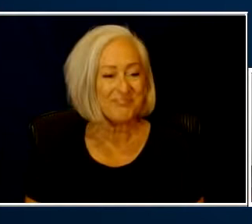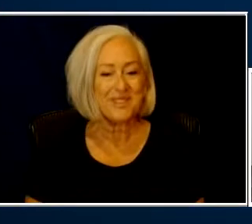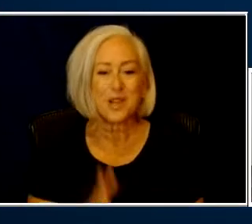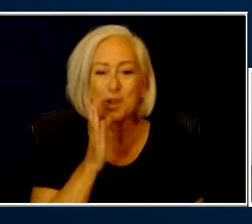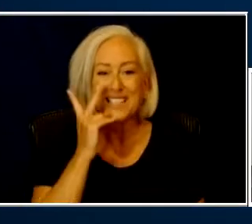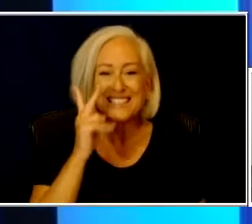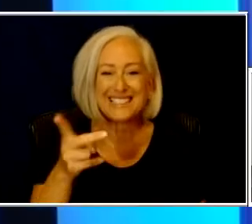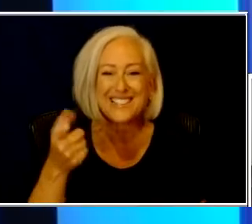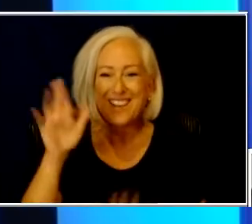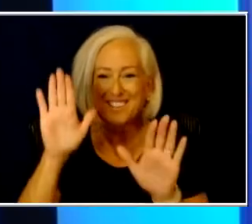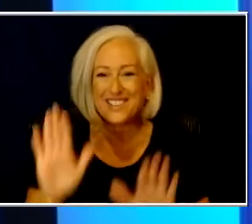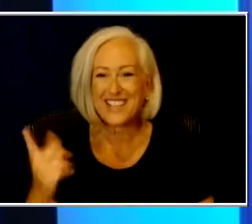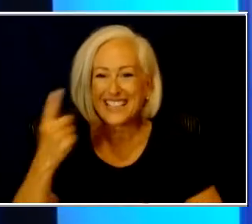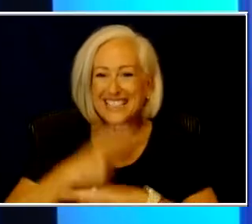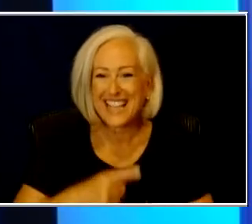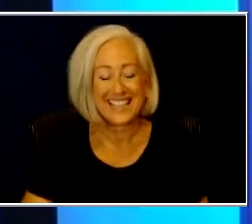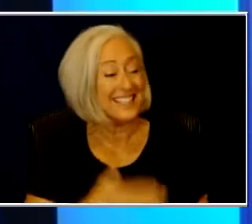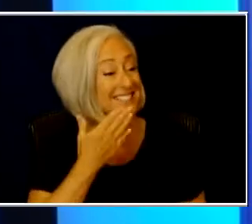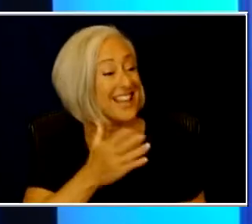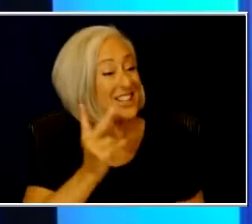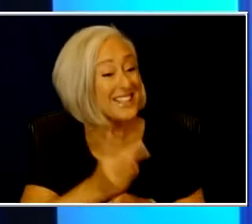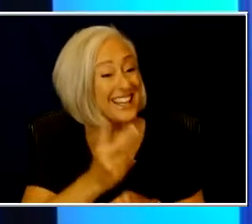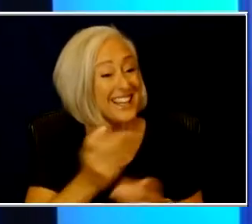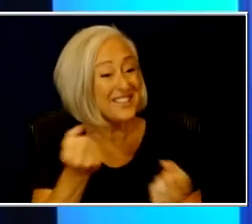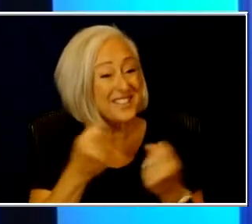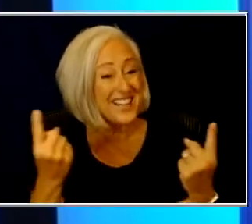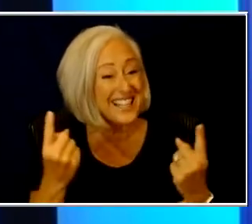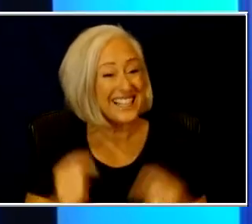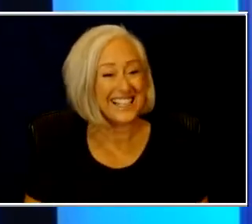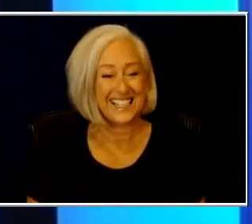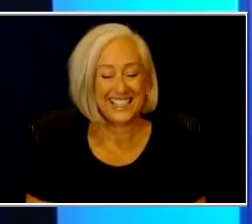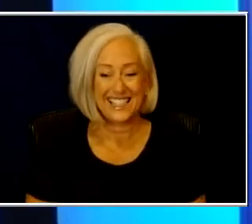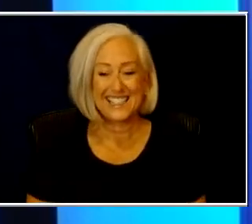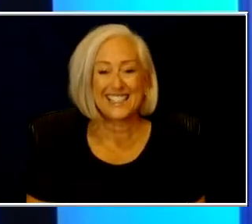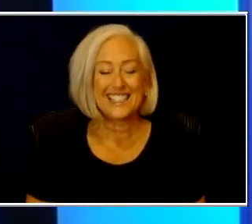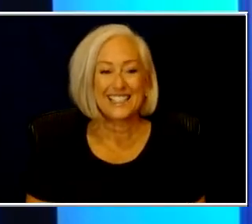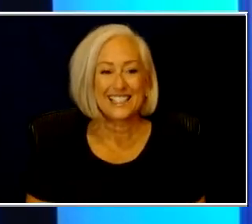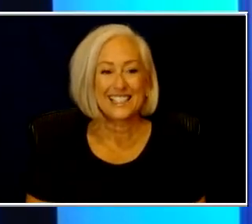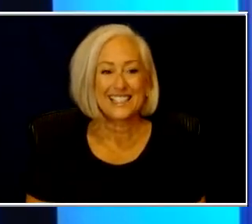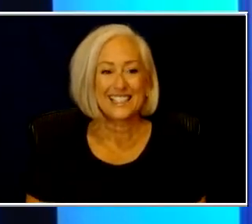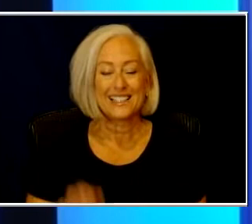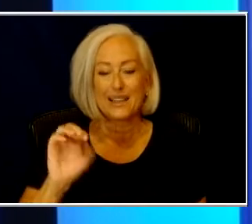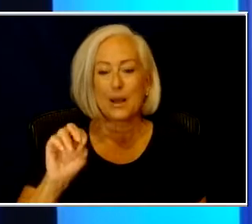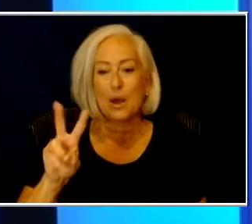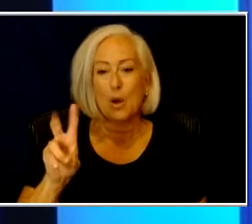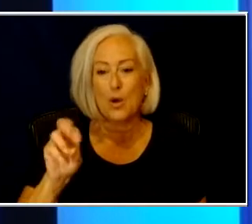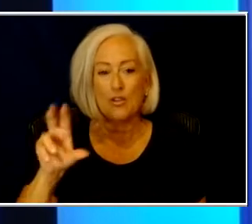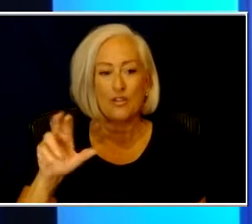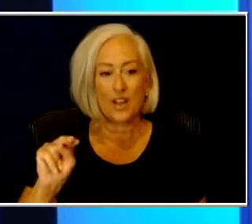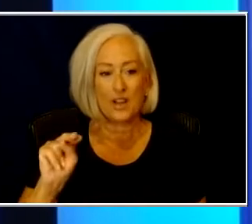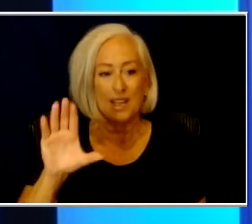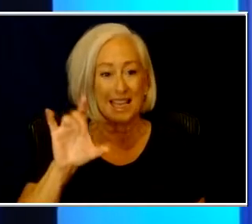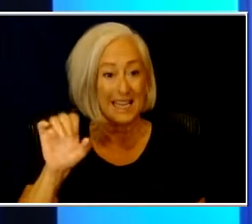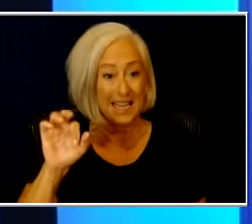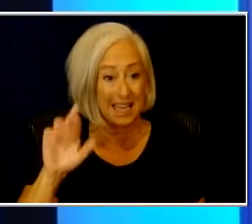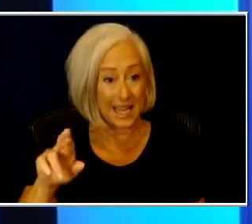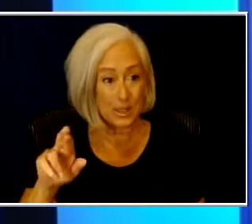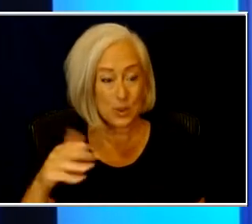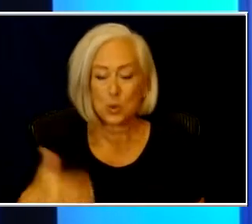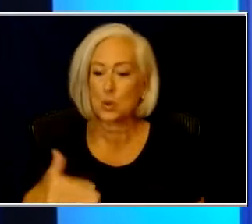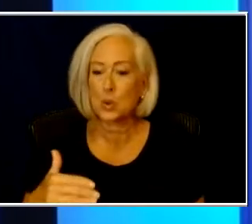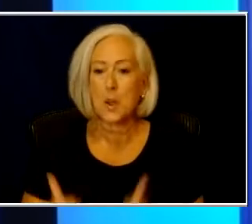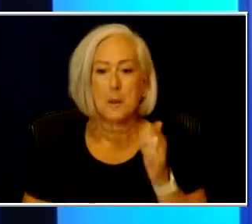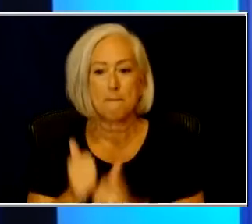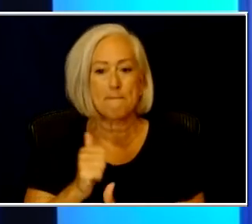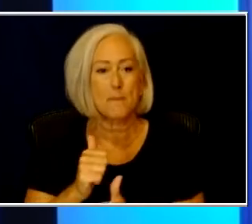one. You as well. Take care, everyone. Well, ovarian cancer is the deadliest of reproductive cancers in women. According to